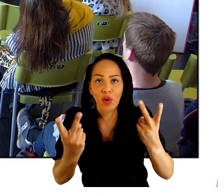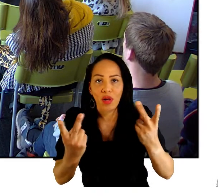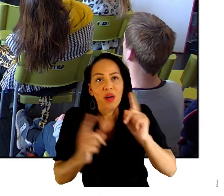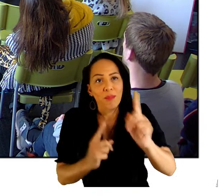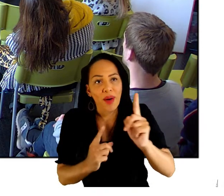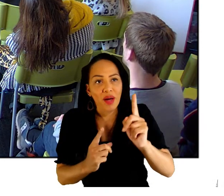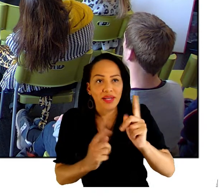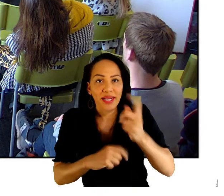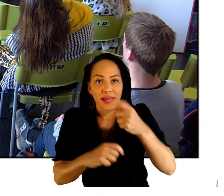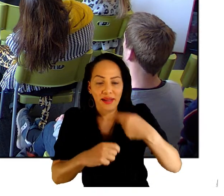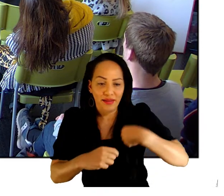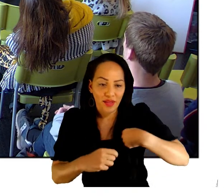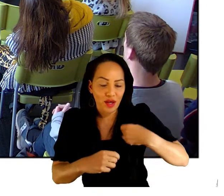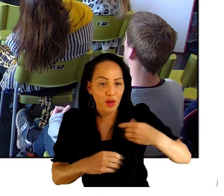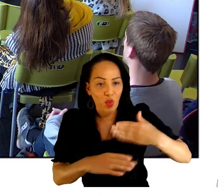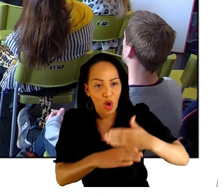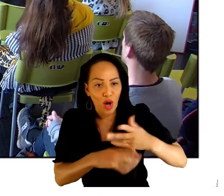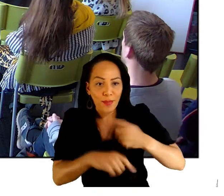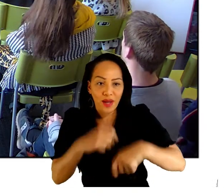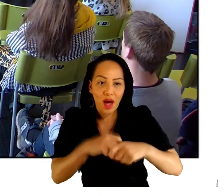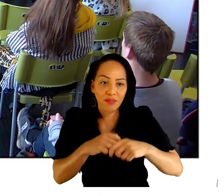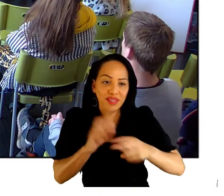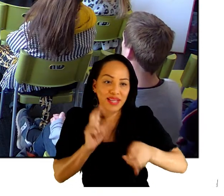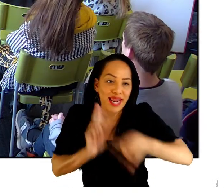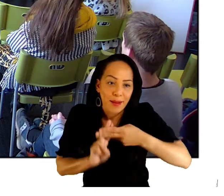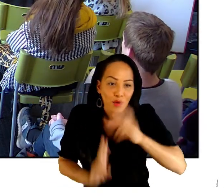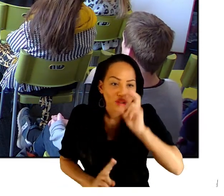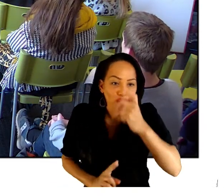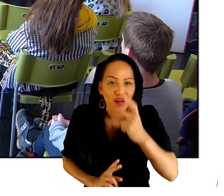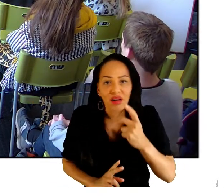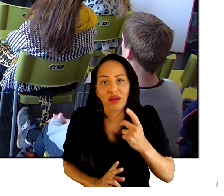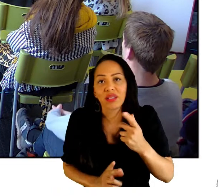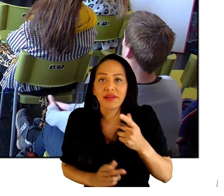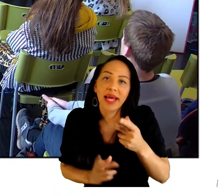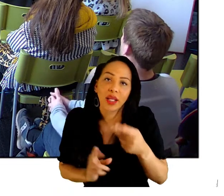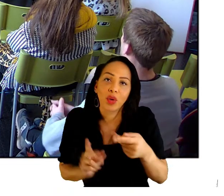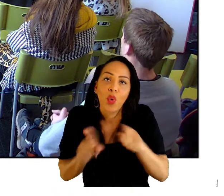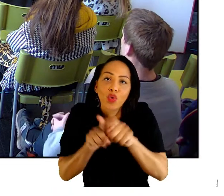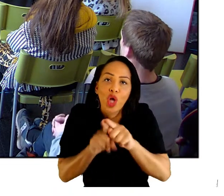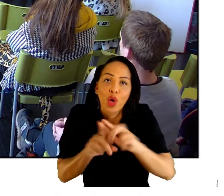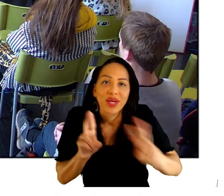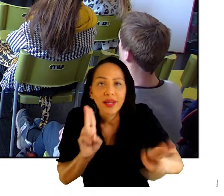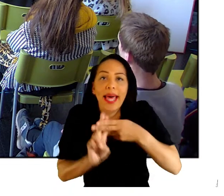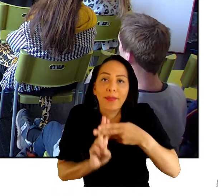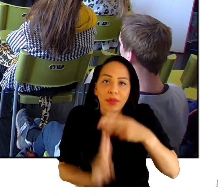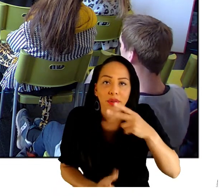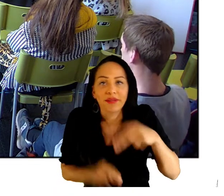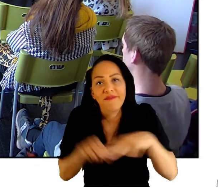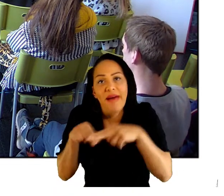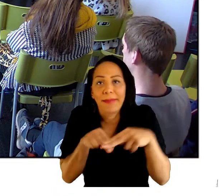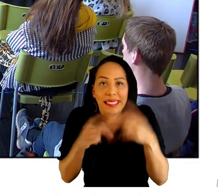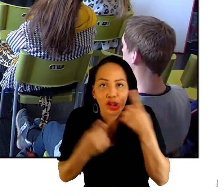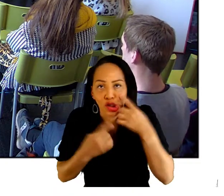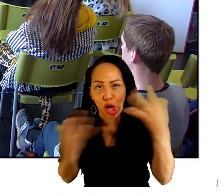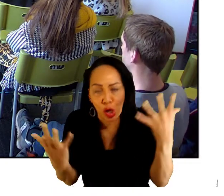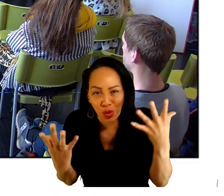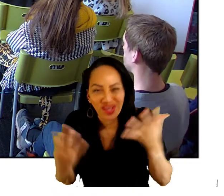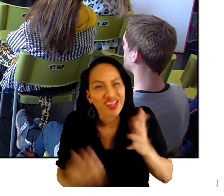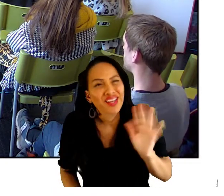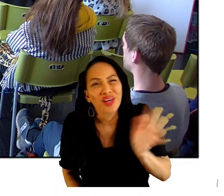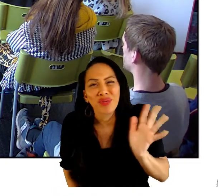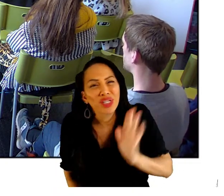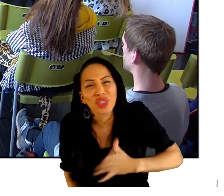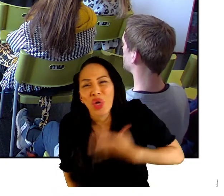isn't a family show. We feel, and at the same time, circus is our background, so we don't want to not use the word and